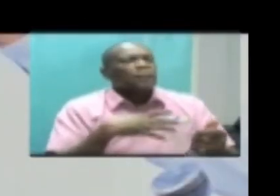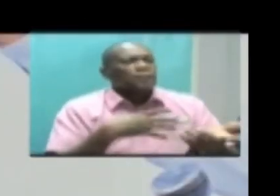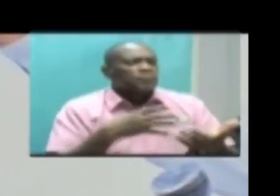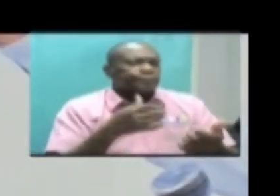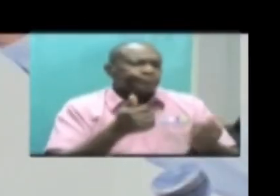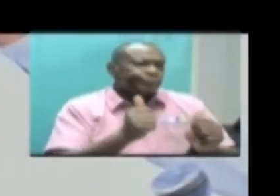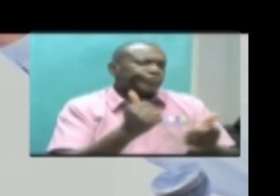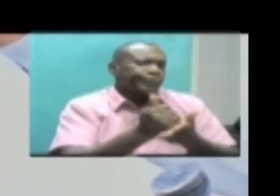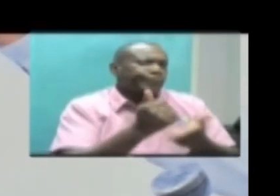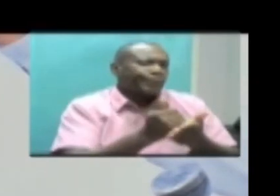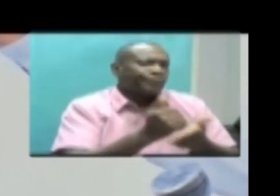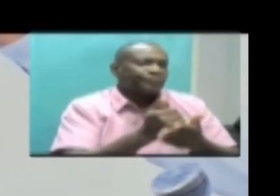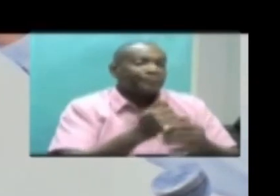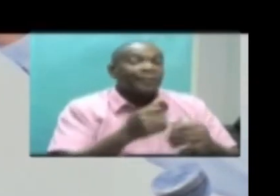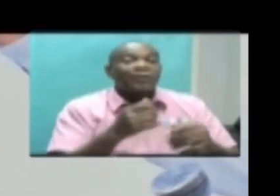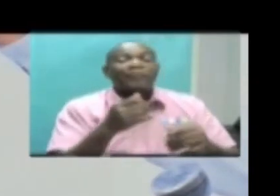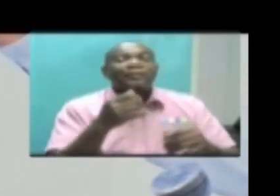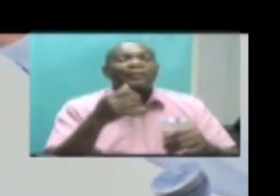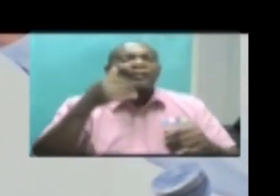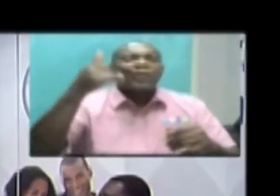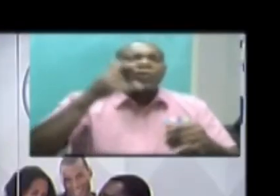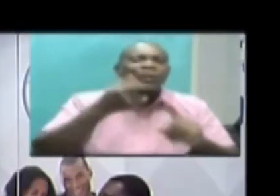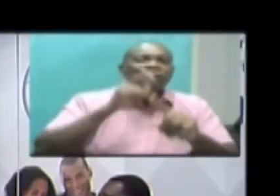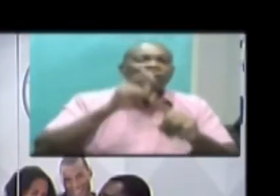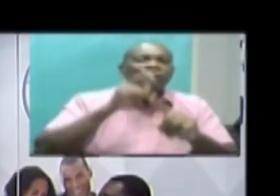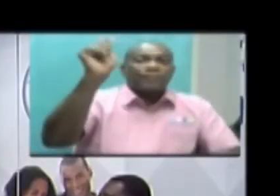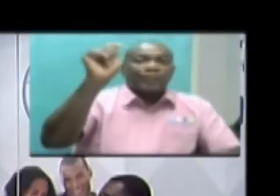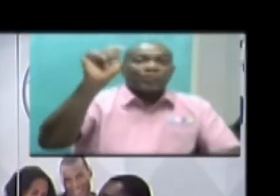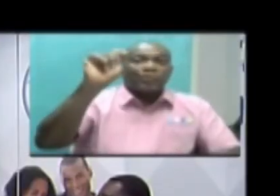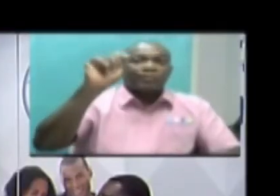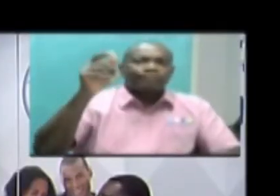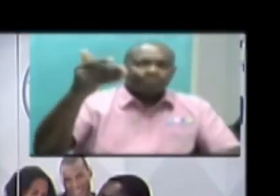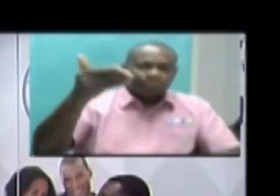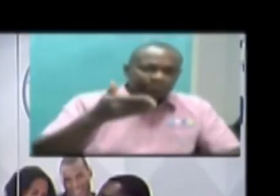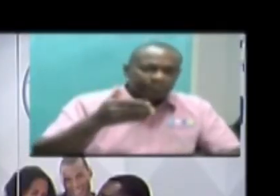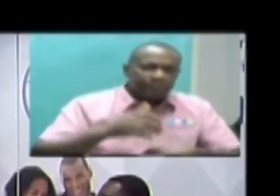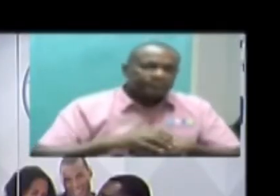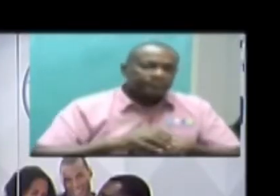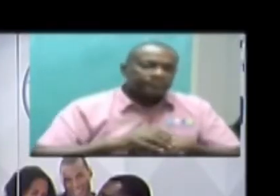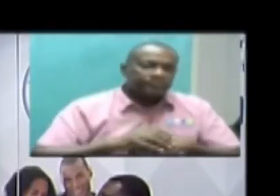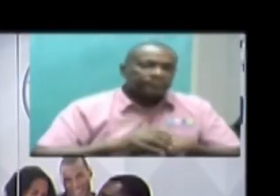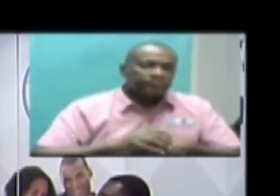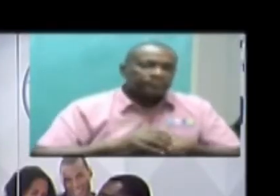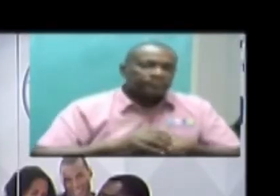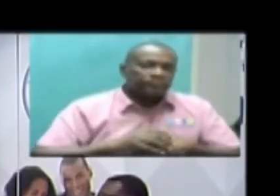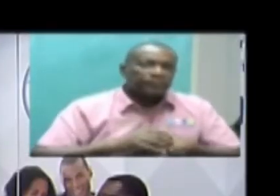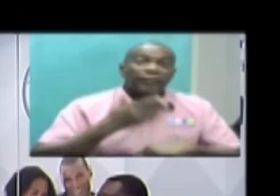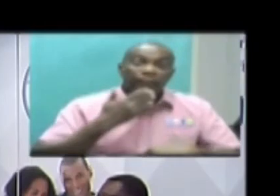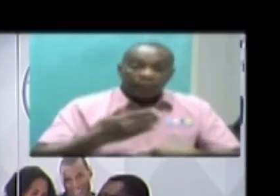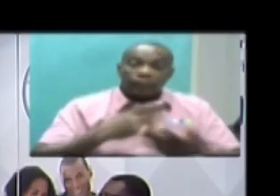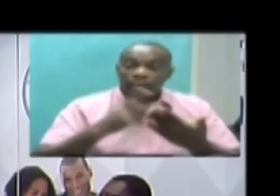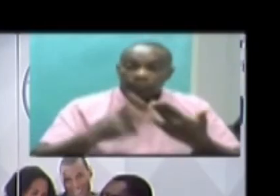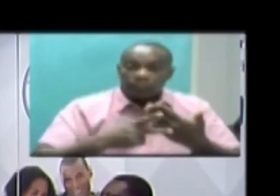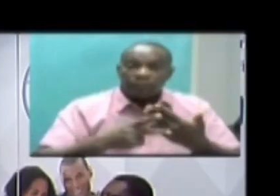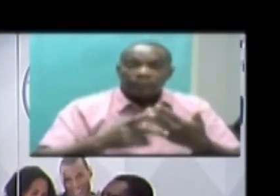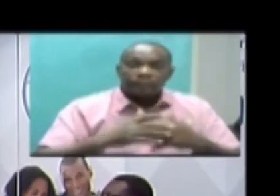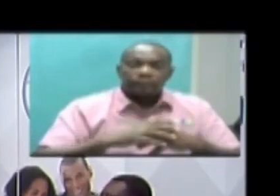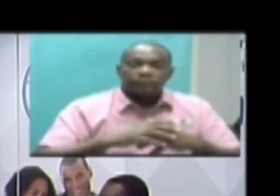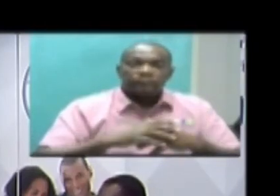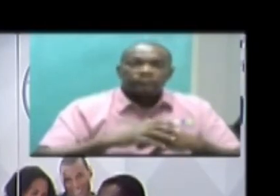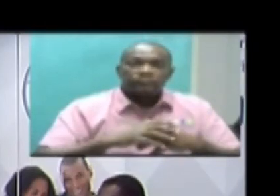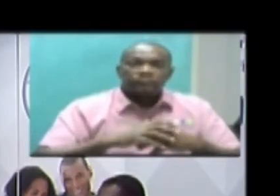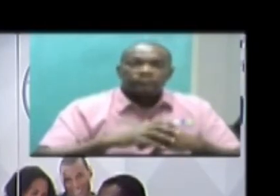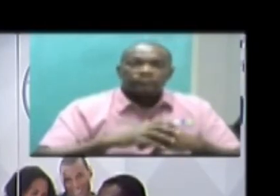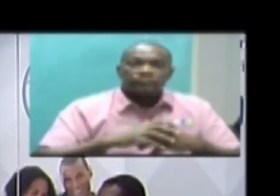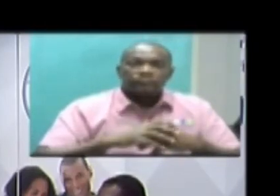Tobago much longer. Caller, welcome. Hi, good evening. Thank you for your program. I wanted to find out what are